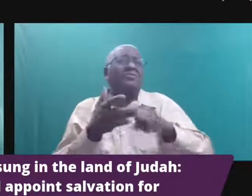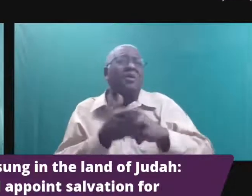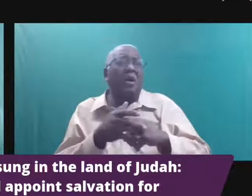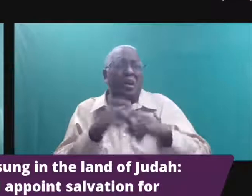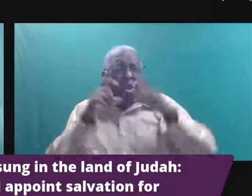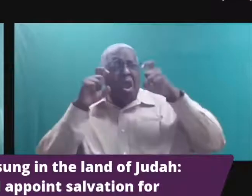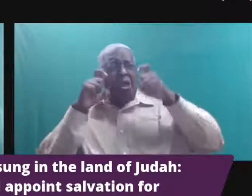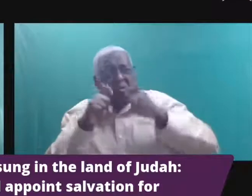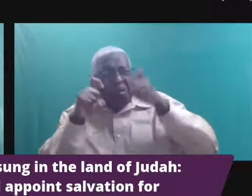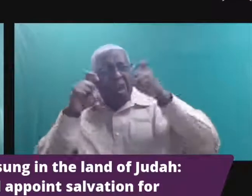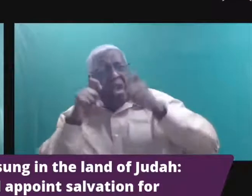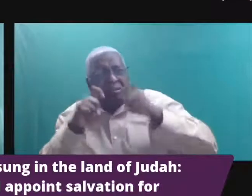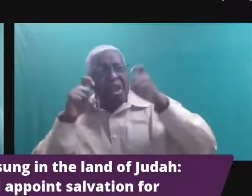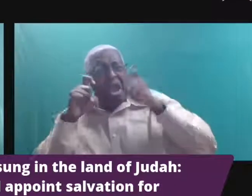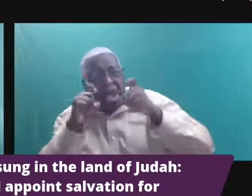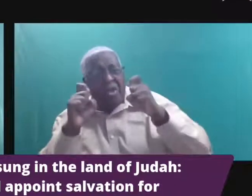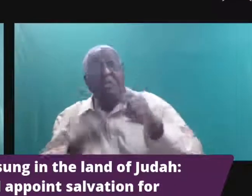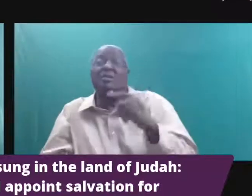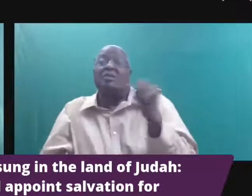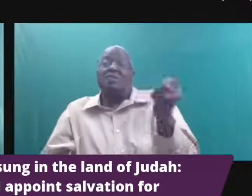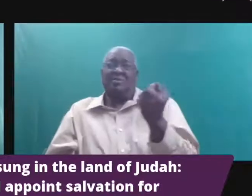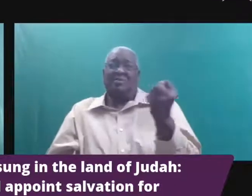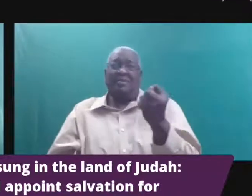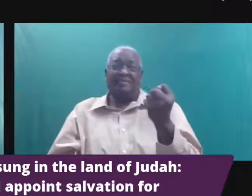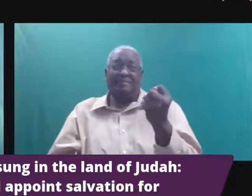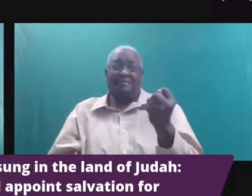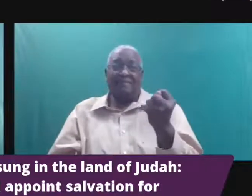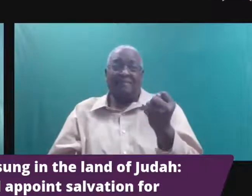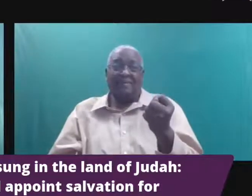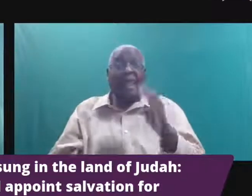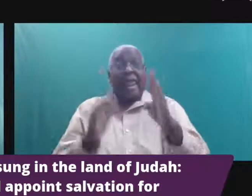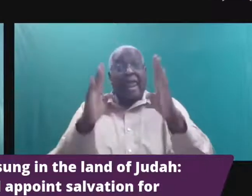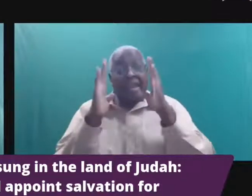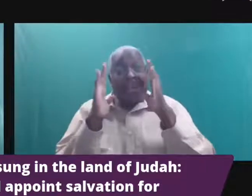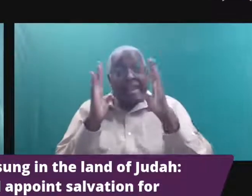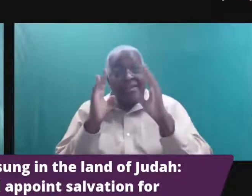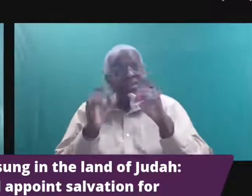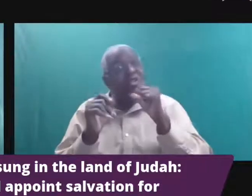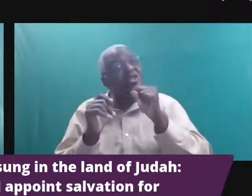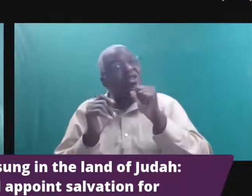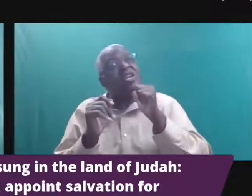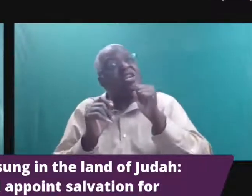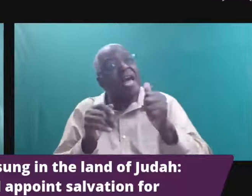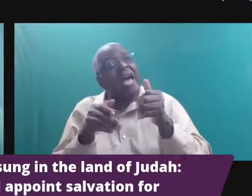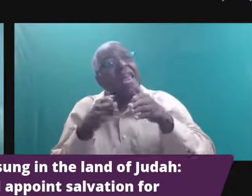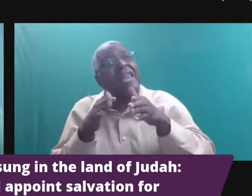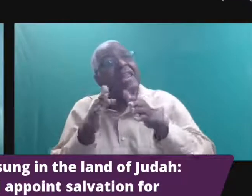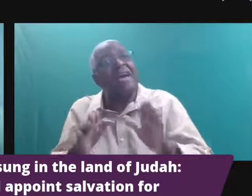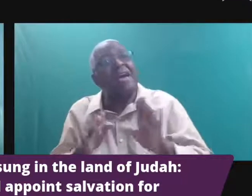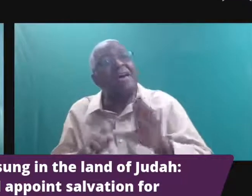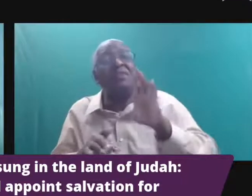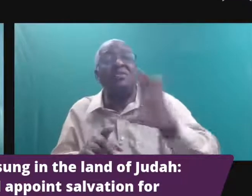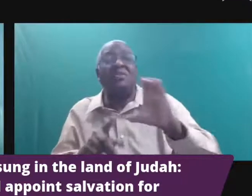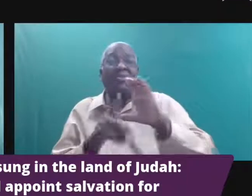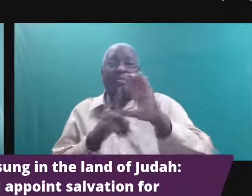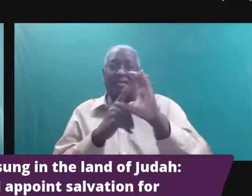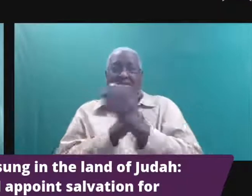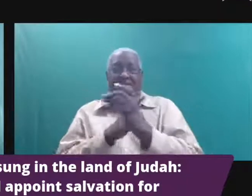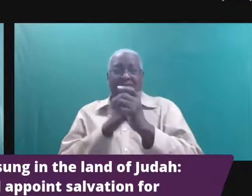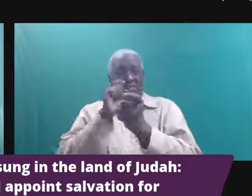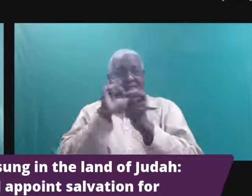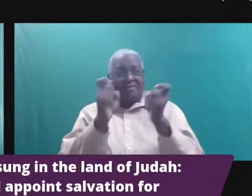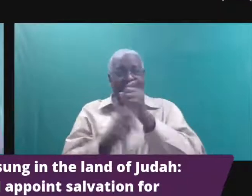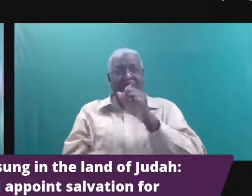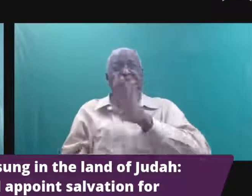gonna happen for you on Tuesday. Listen, you can't allow your conditions to change your countenance. If you